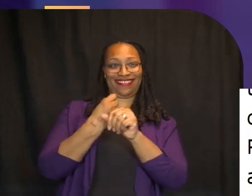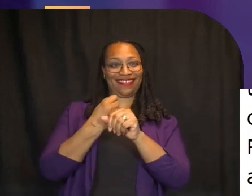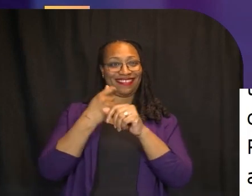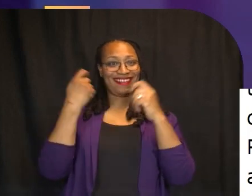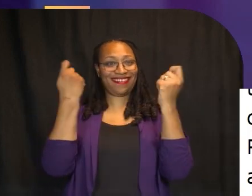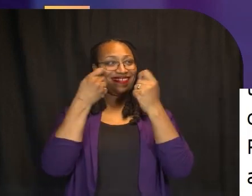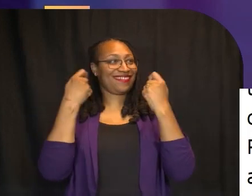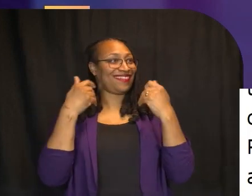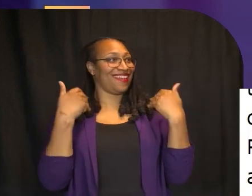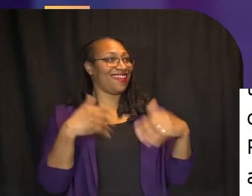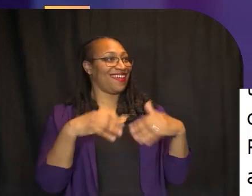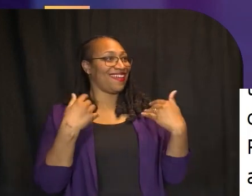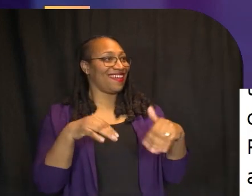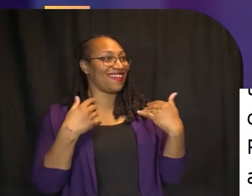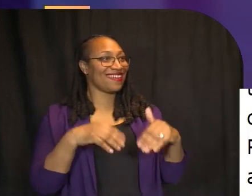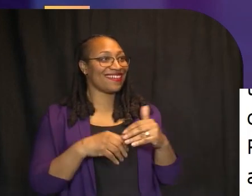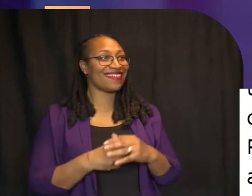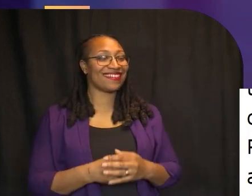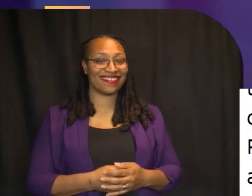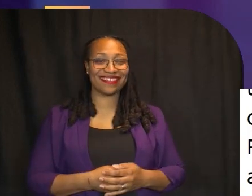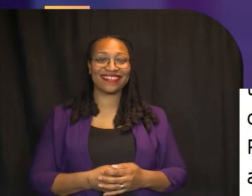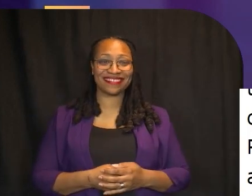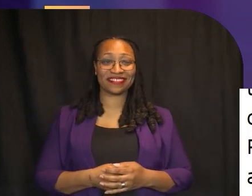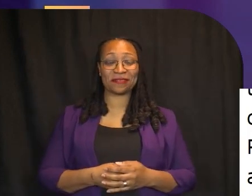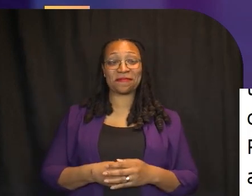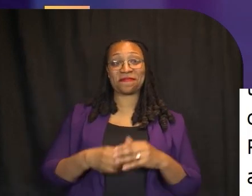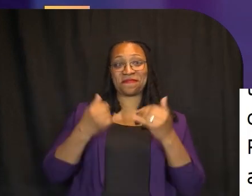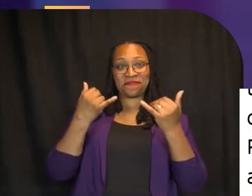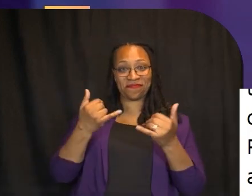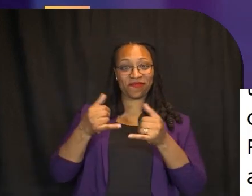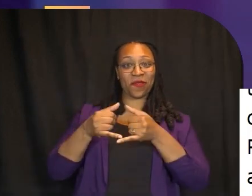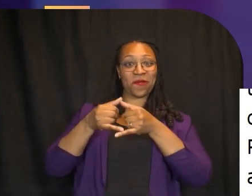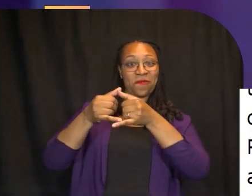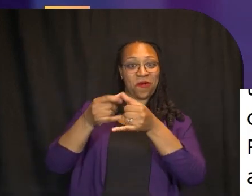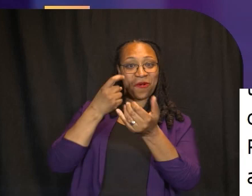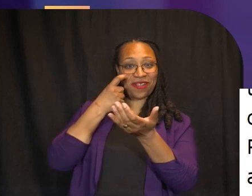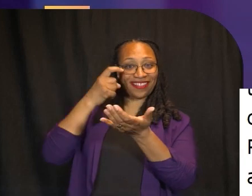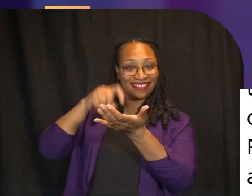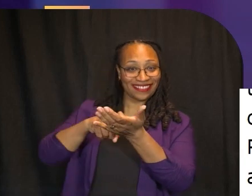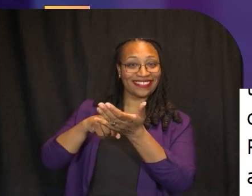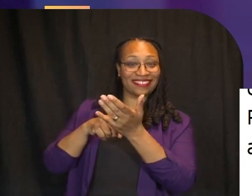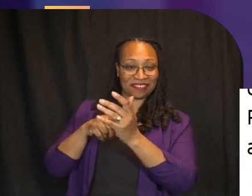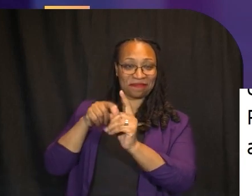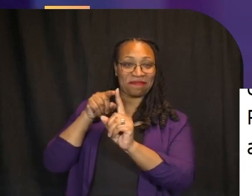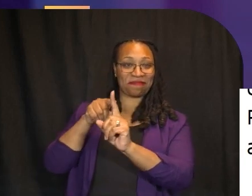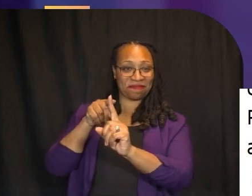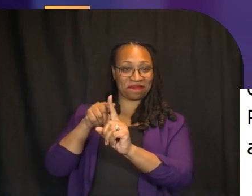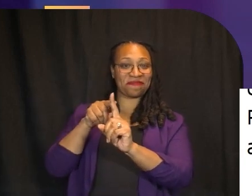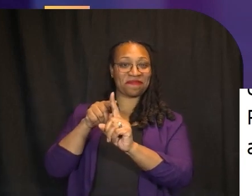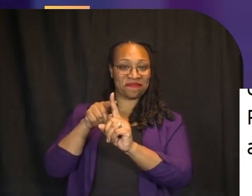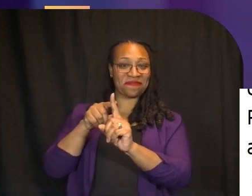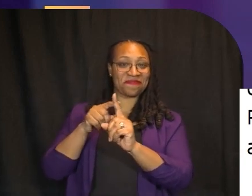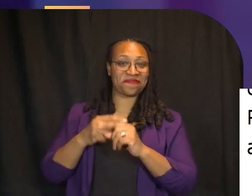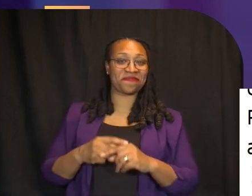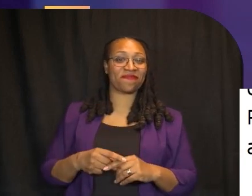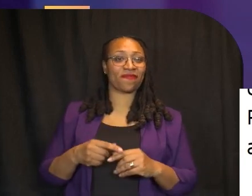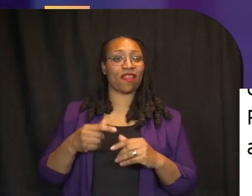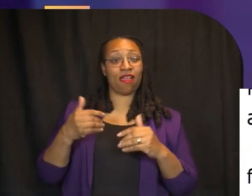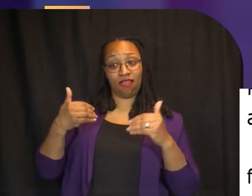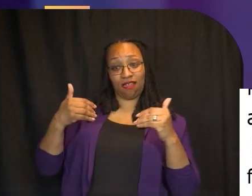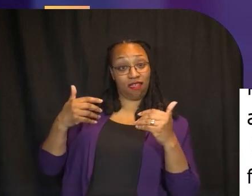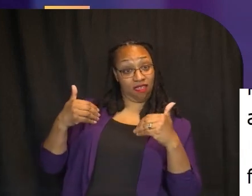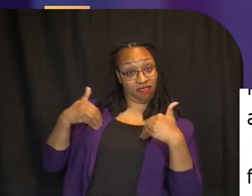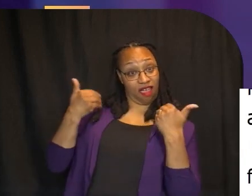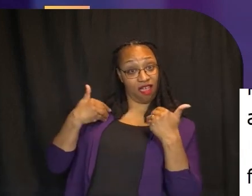Universal Media Scholars. I am proud that young leaders see themselves in our movement to advance civil rights for people with